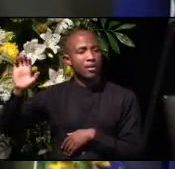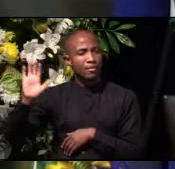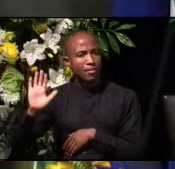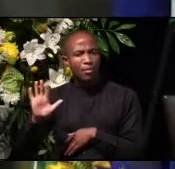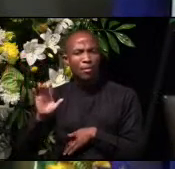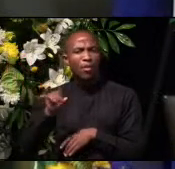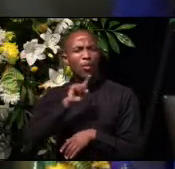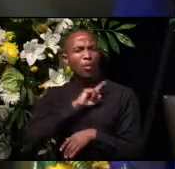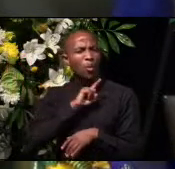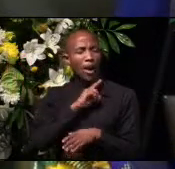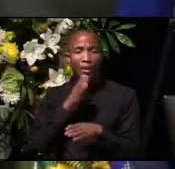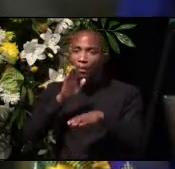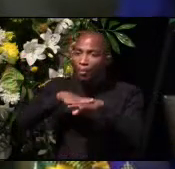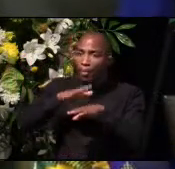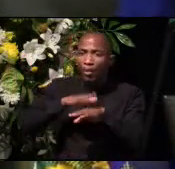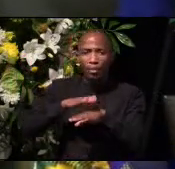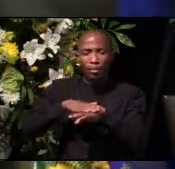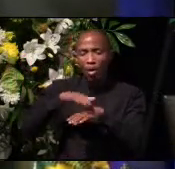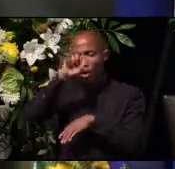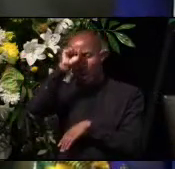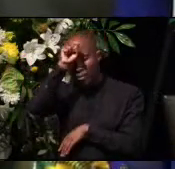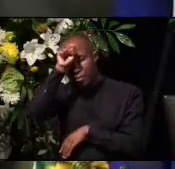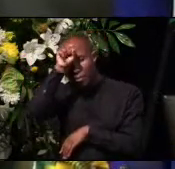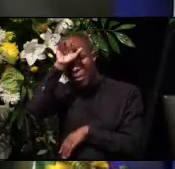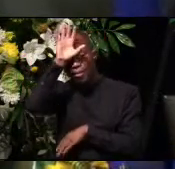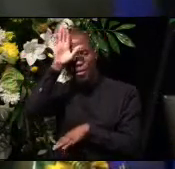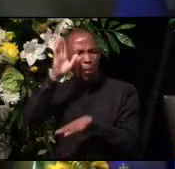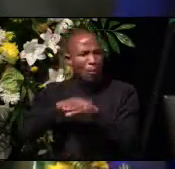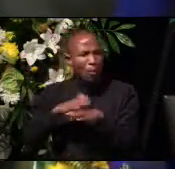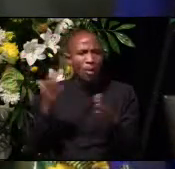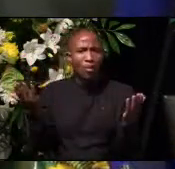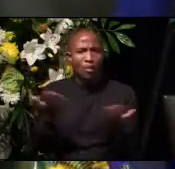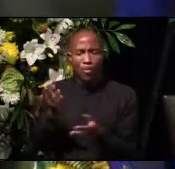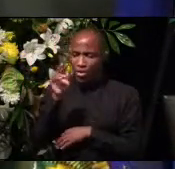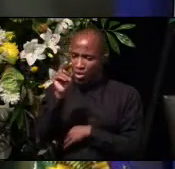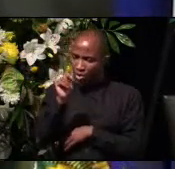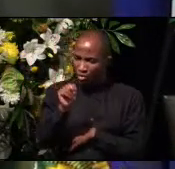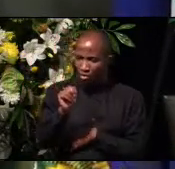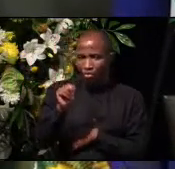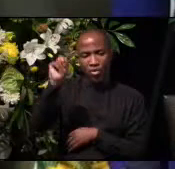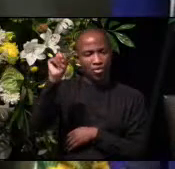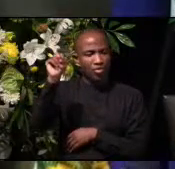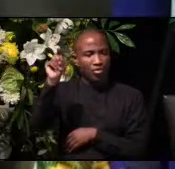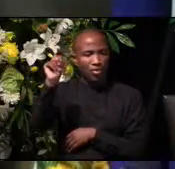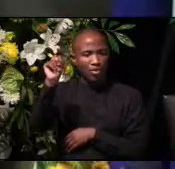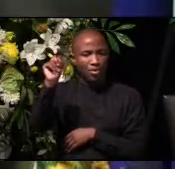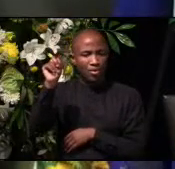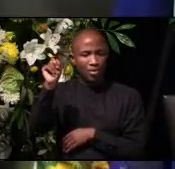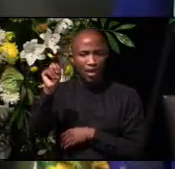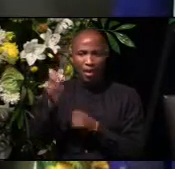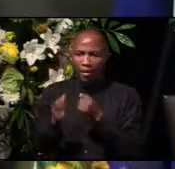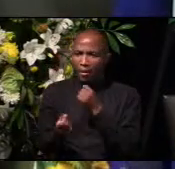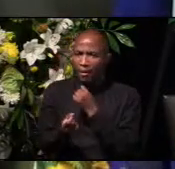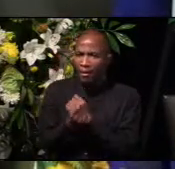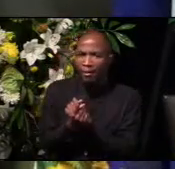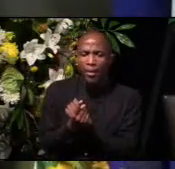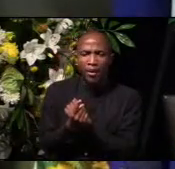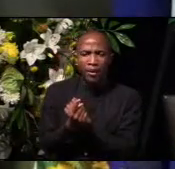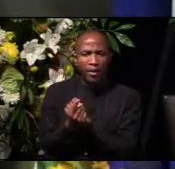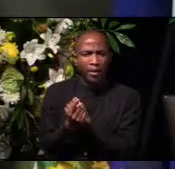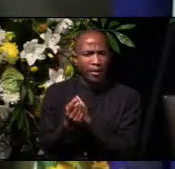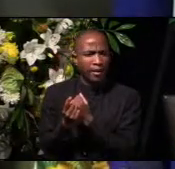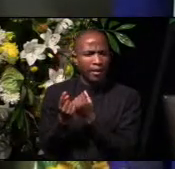the mining that opens especially here in the north and those were mine workers who come to South Africa was the British tradition of